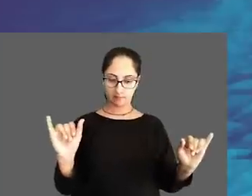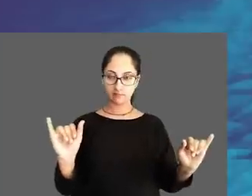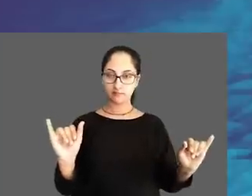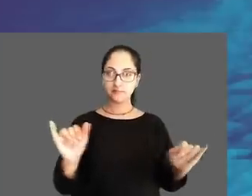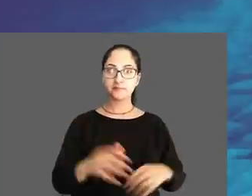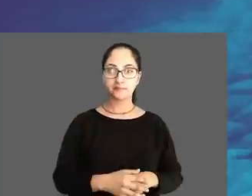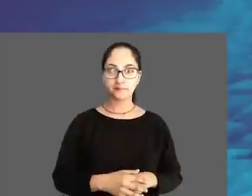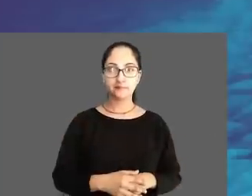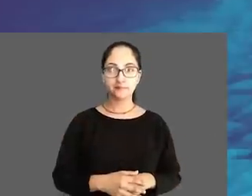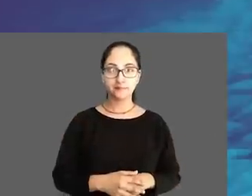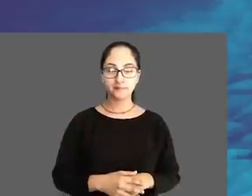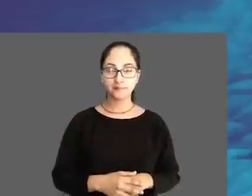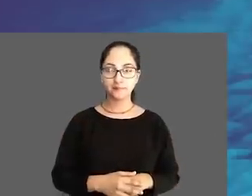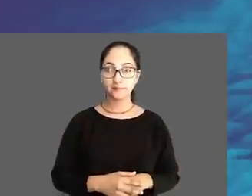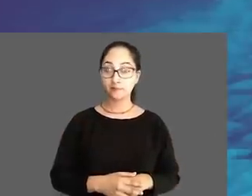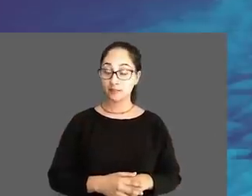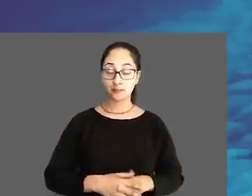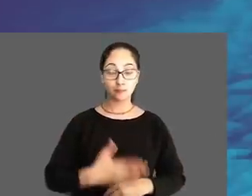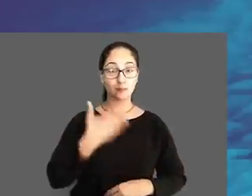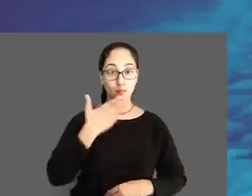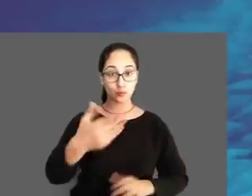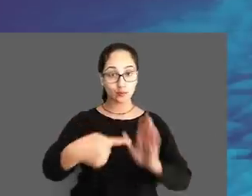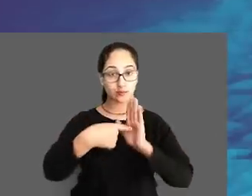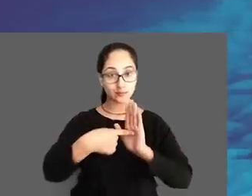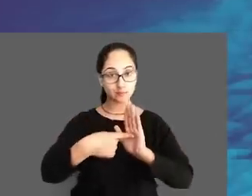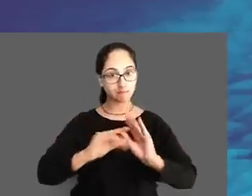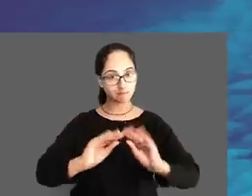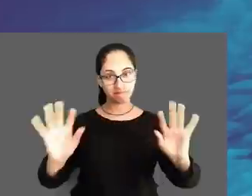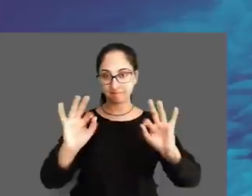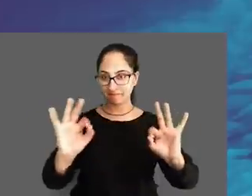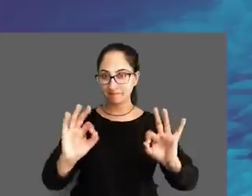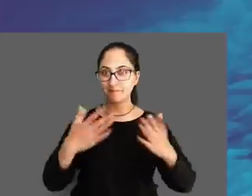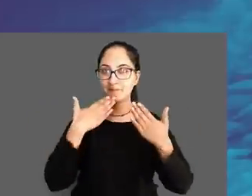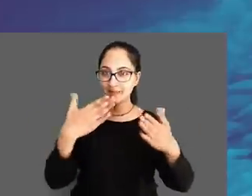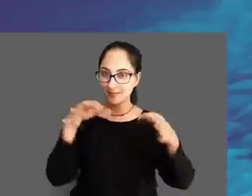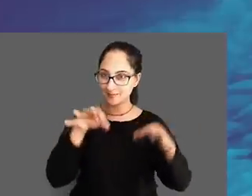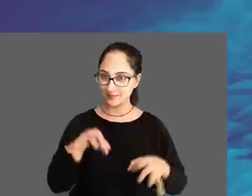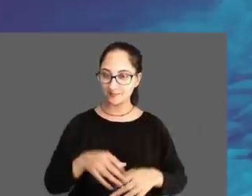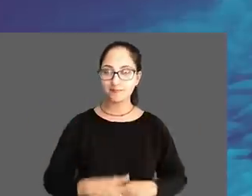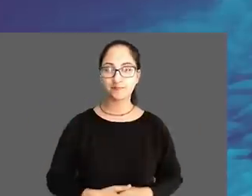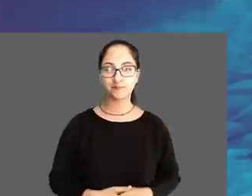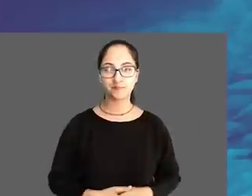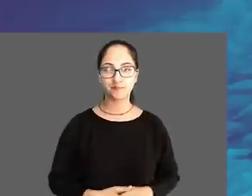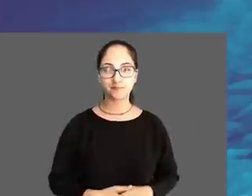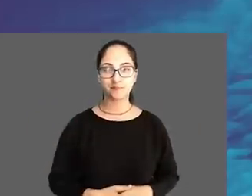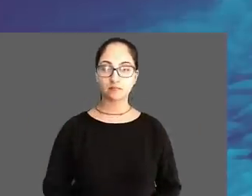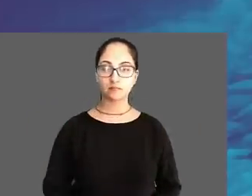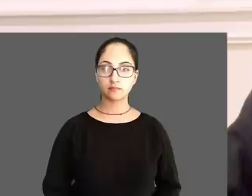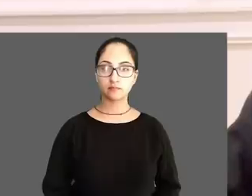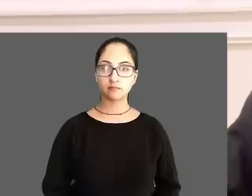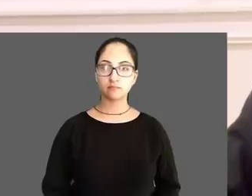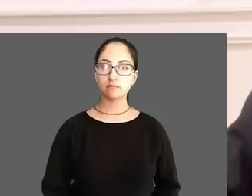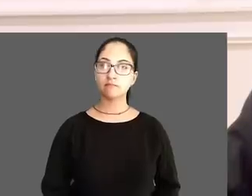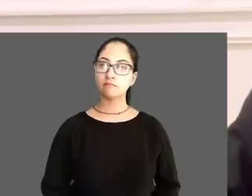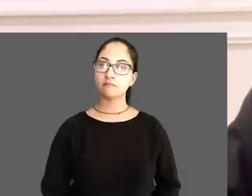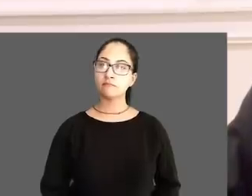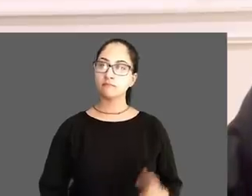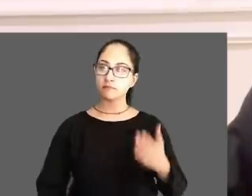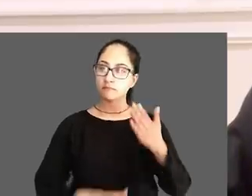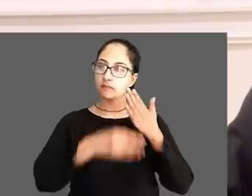that we cherish, and we respect privacy there as well. So I think that is a really great metaphor. Thank you.